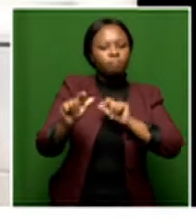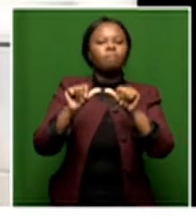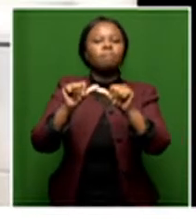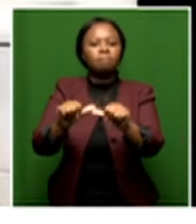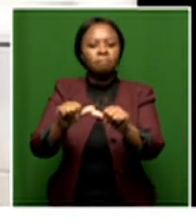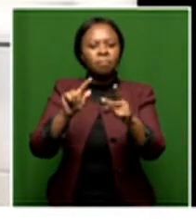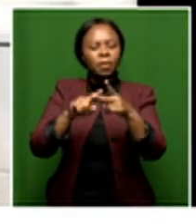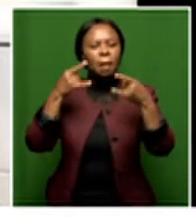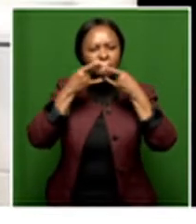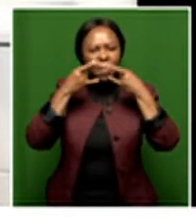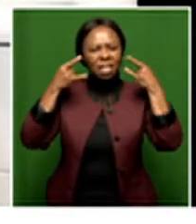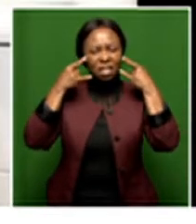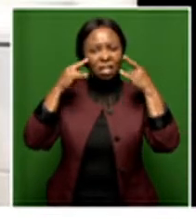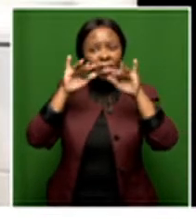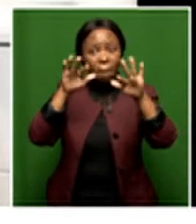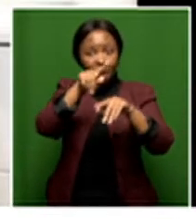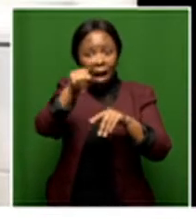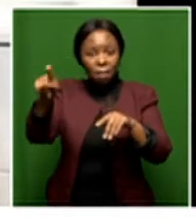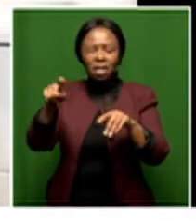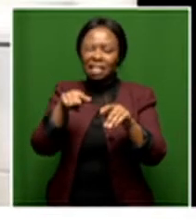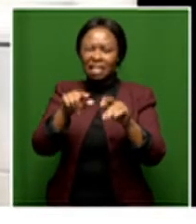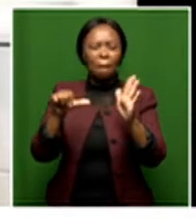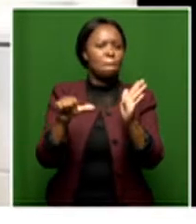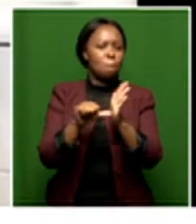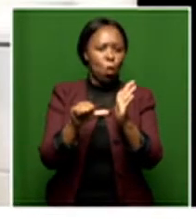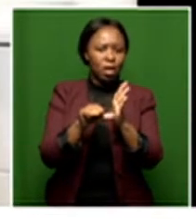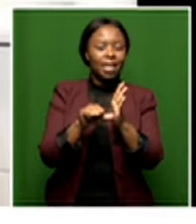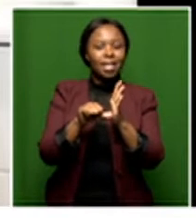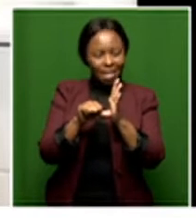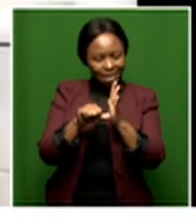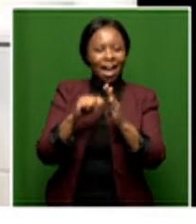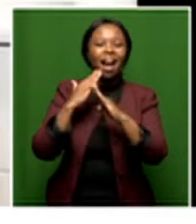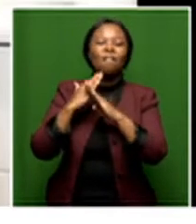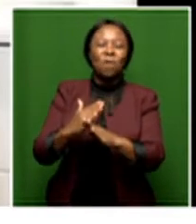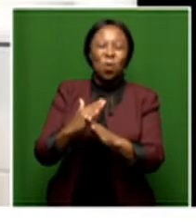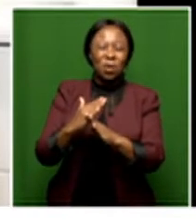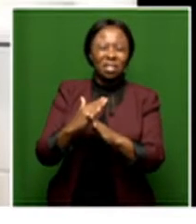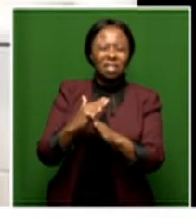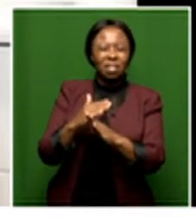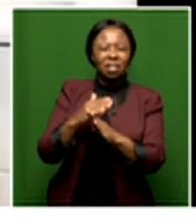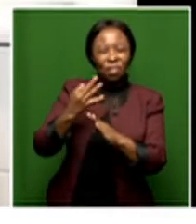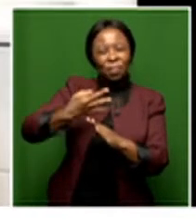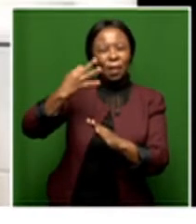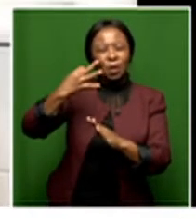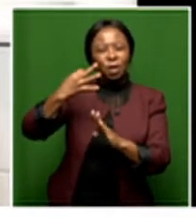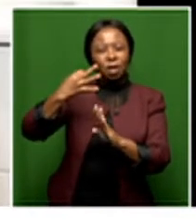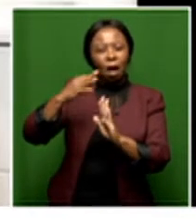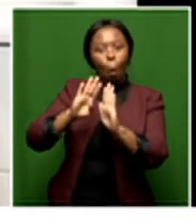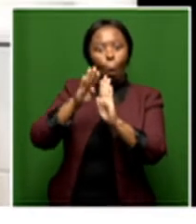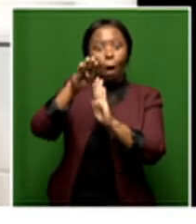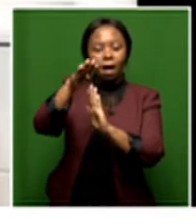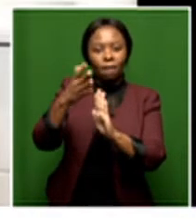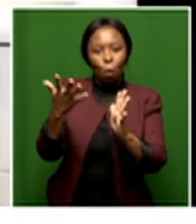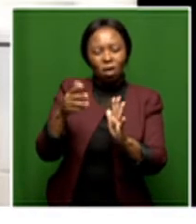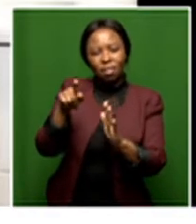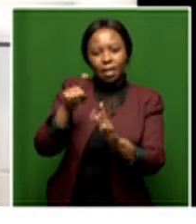is incredibly important, then we can perhaps avoid a third wave coming soon after the Easter period. But I think many people think that we